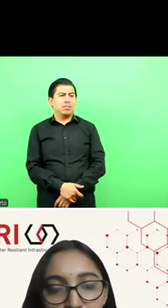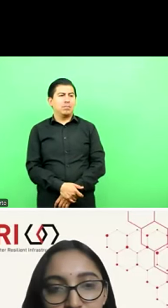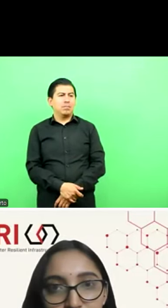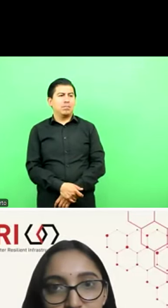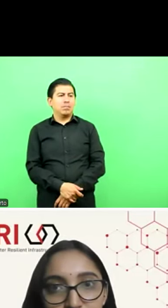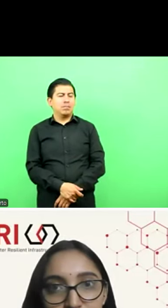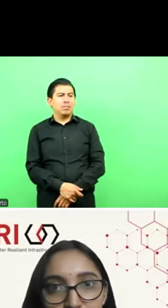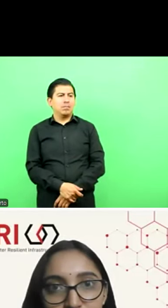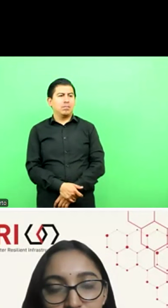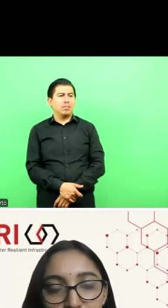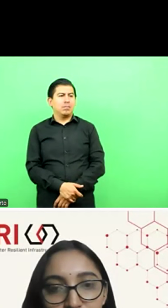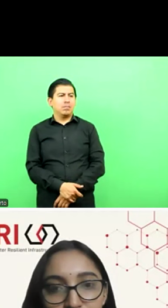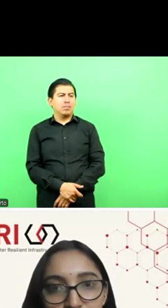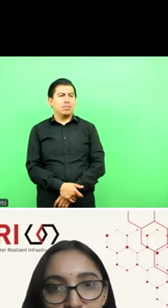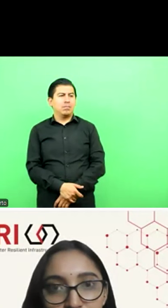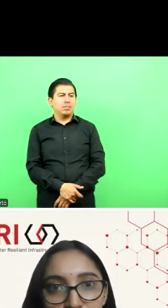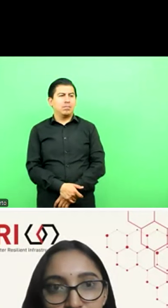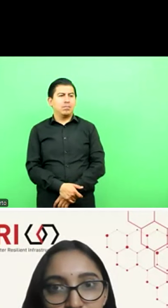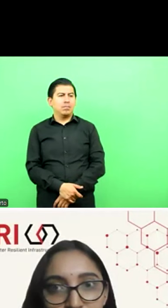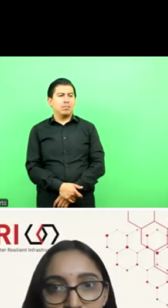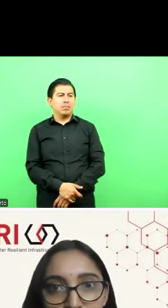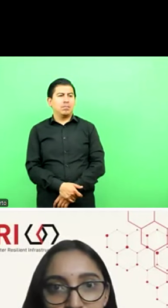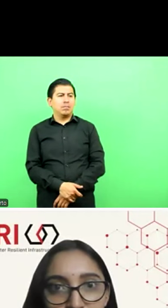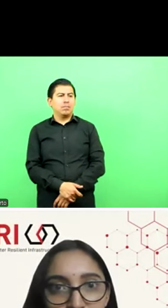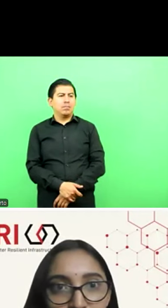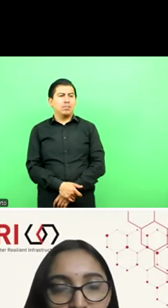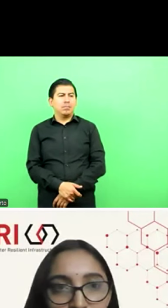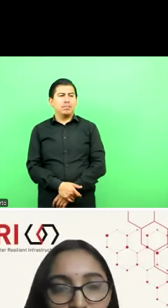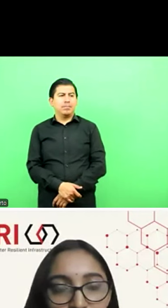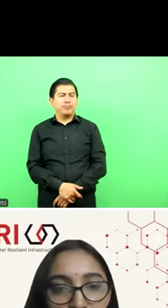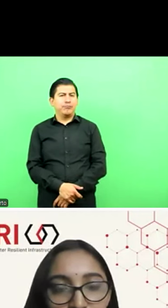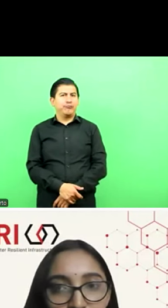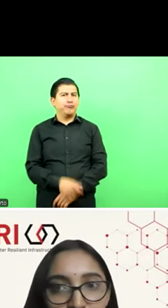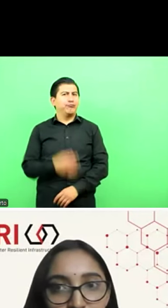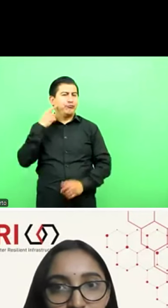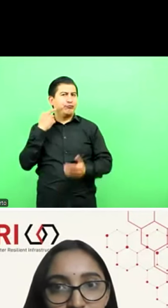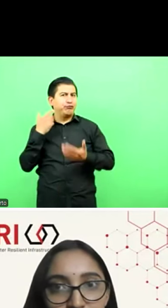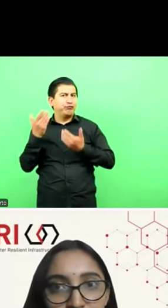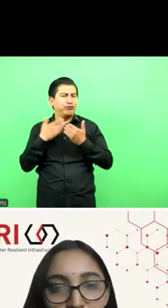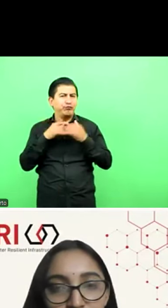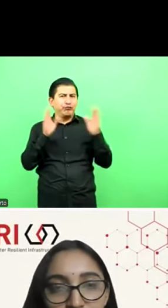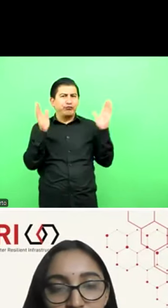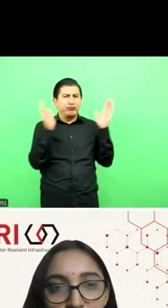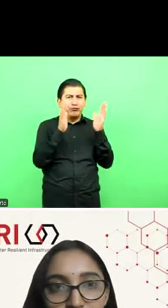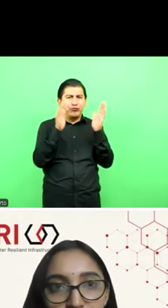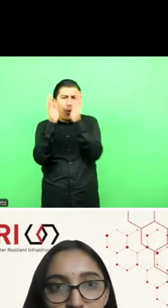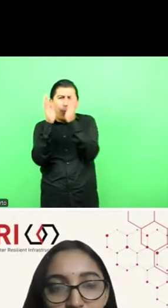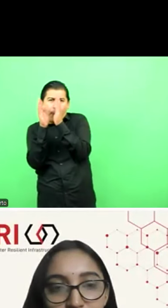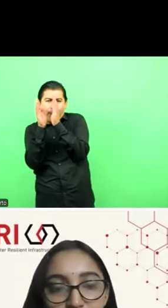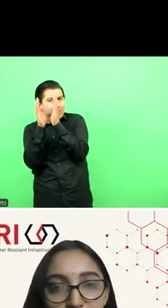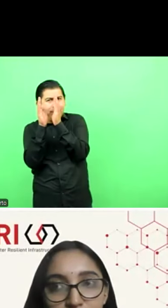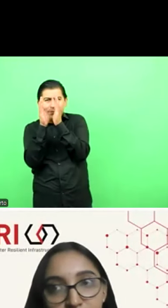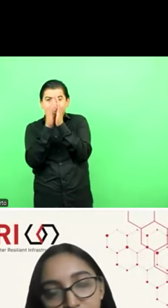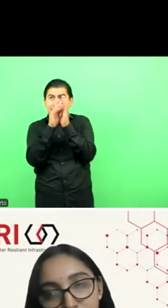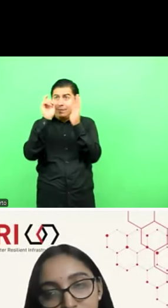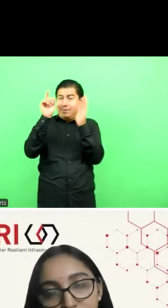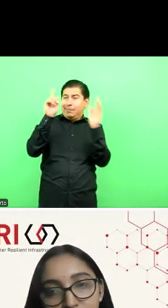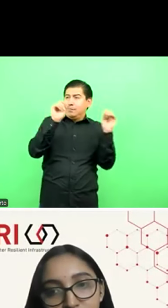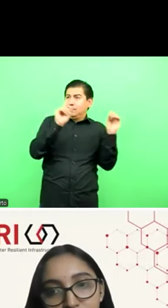You may have a presentation mode, mode where you can select and switch in the